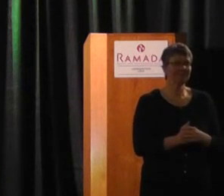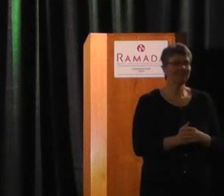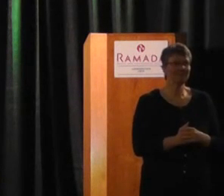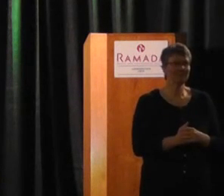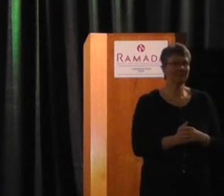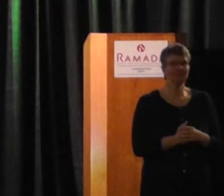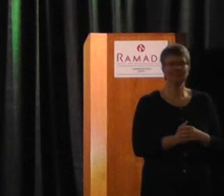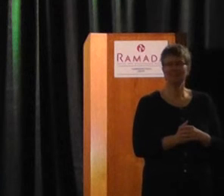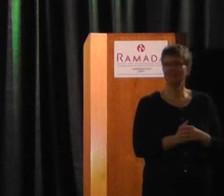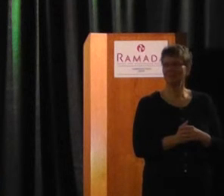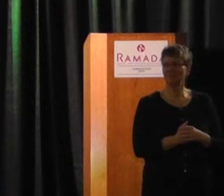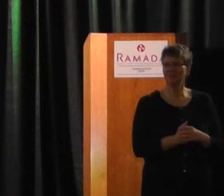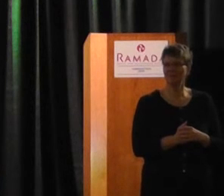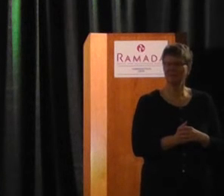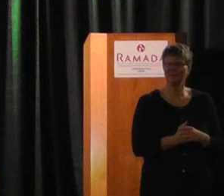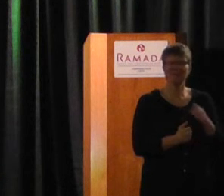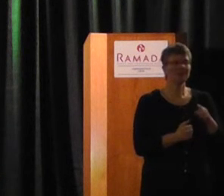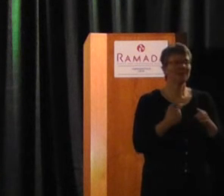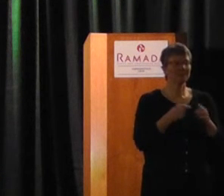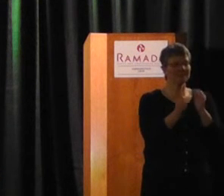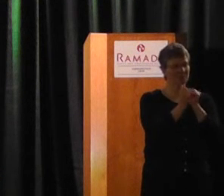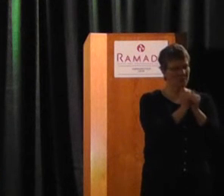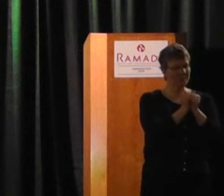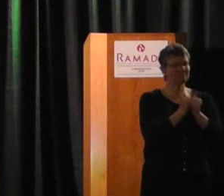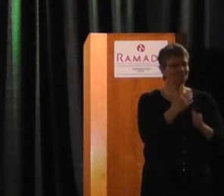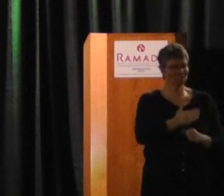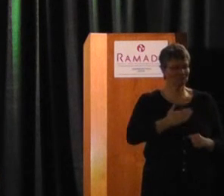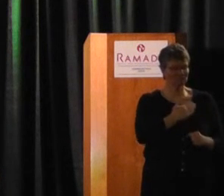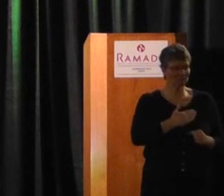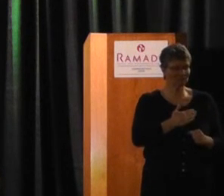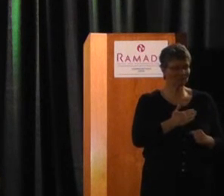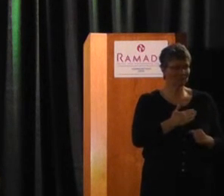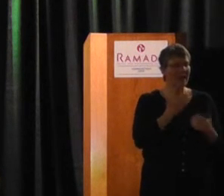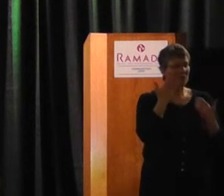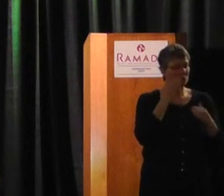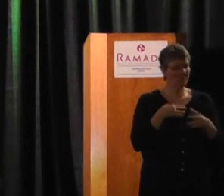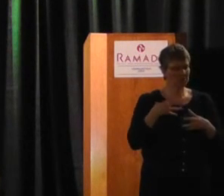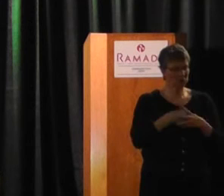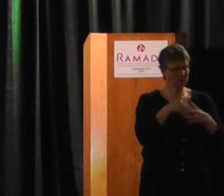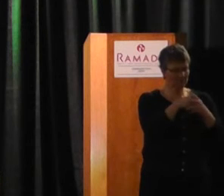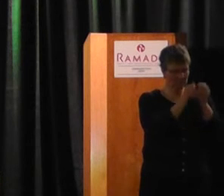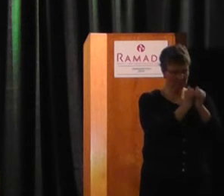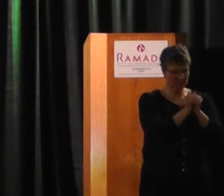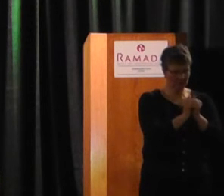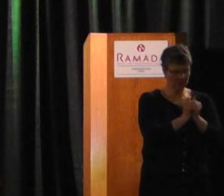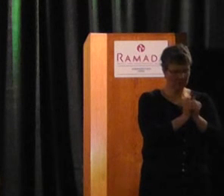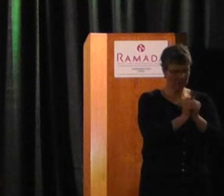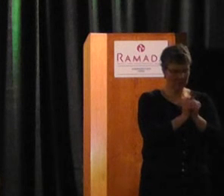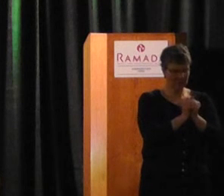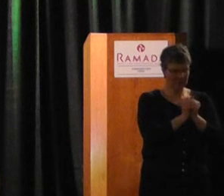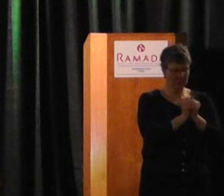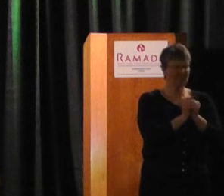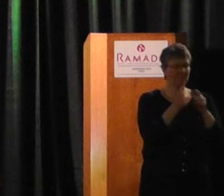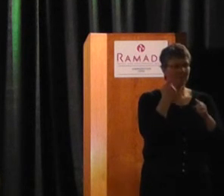But the good thing is the competition. I don't know if any of you have competed in a sport. For me, when I start to, you know, when the time go and I